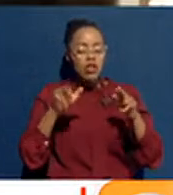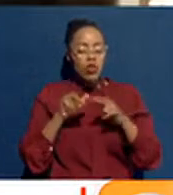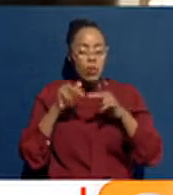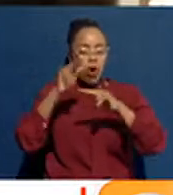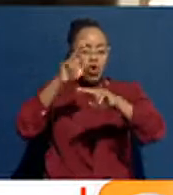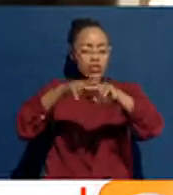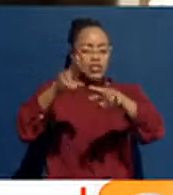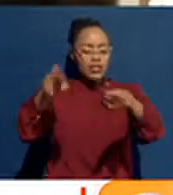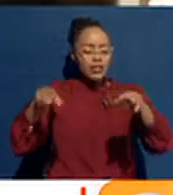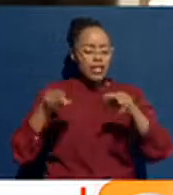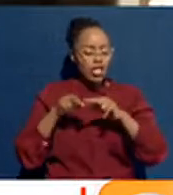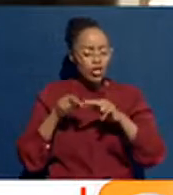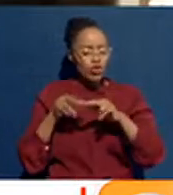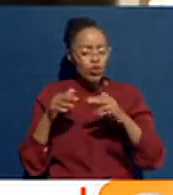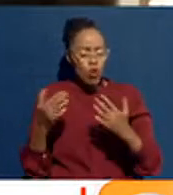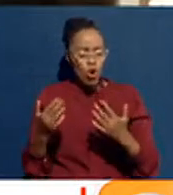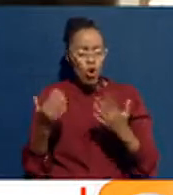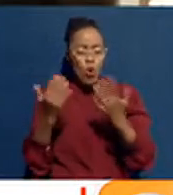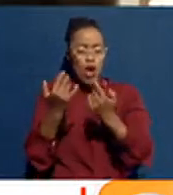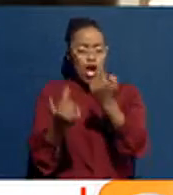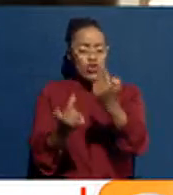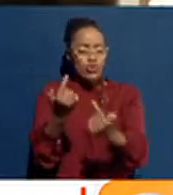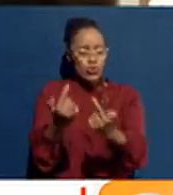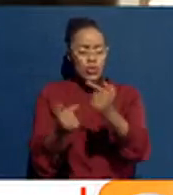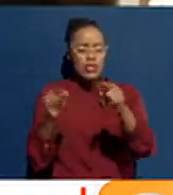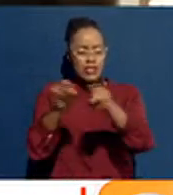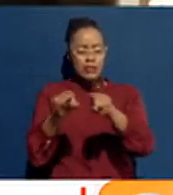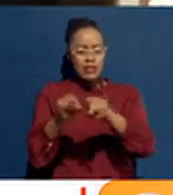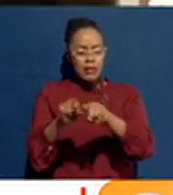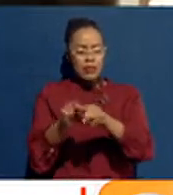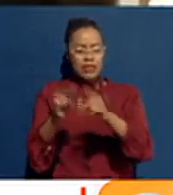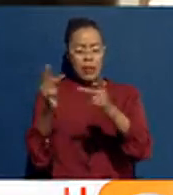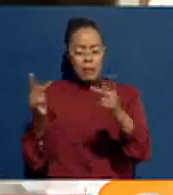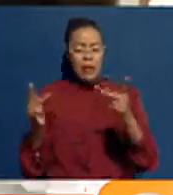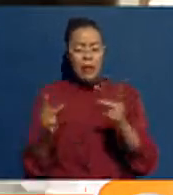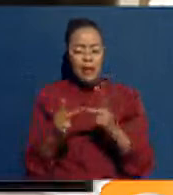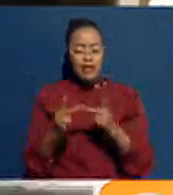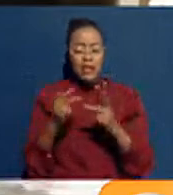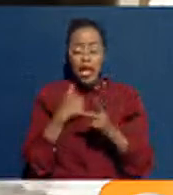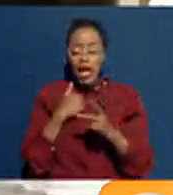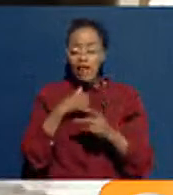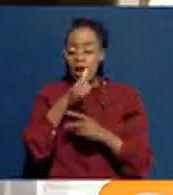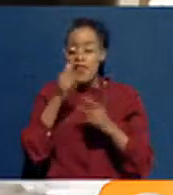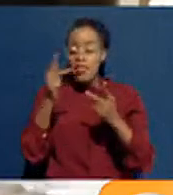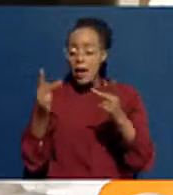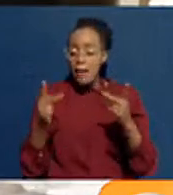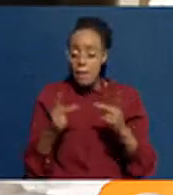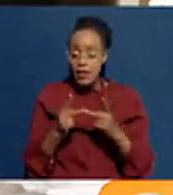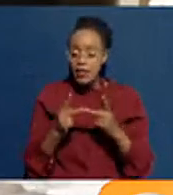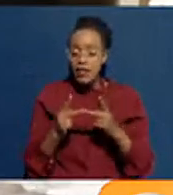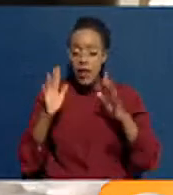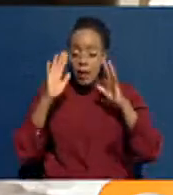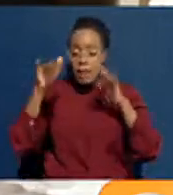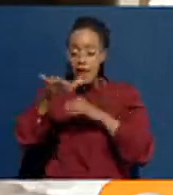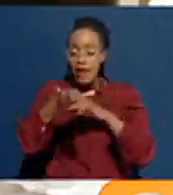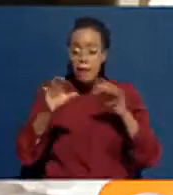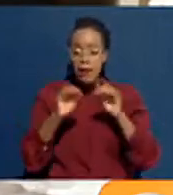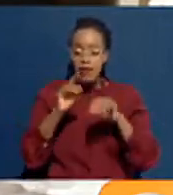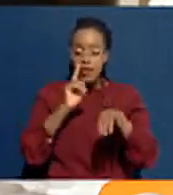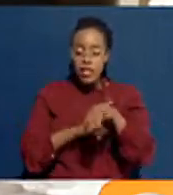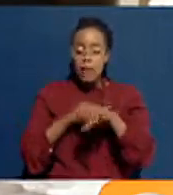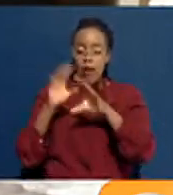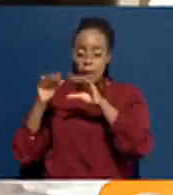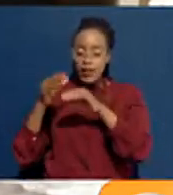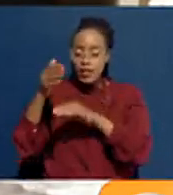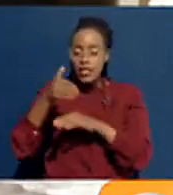room, ndio unapikia, hiyo tu mattress. Hakuna mali ya, hakuna nafasi kubwa. Ukiweka tu mattress hapo,